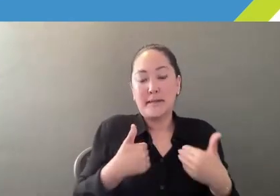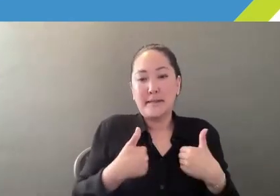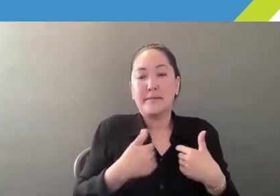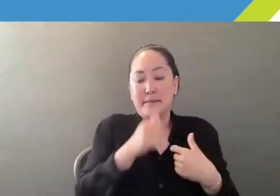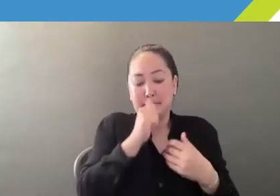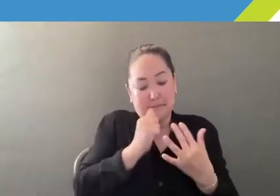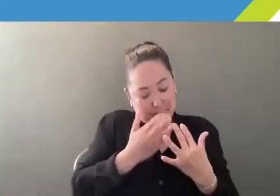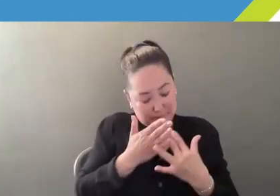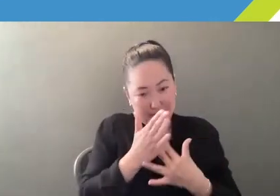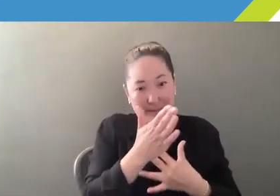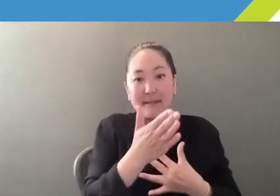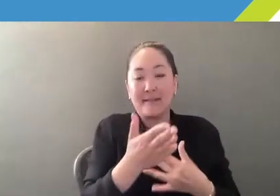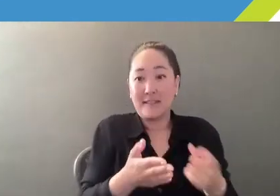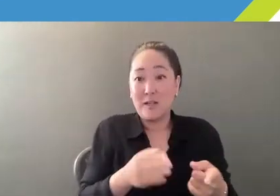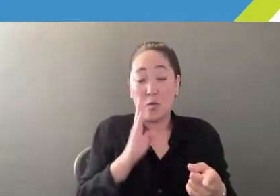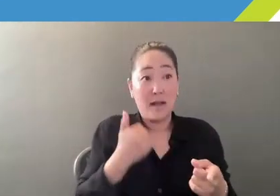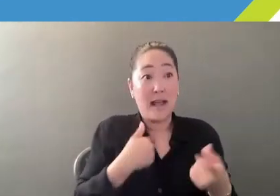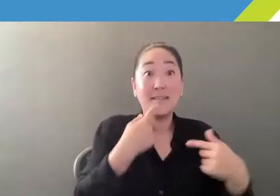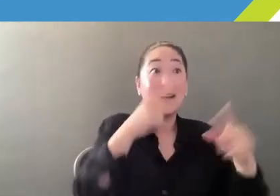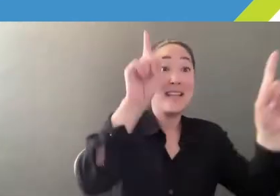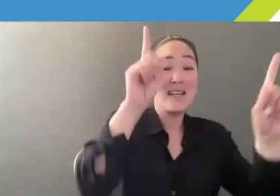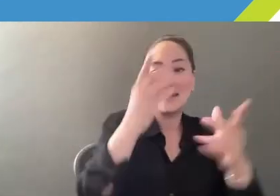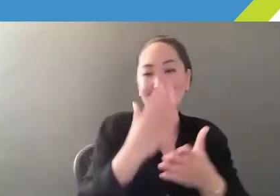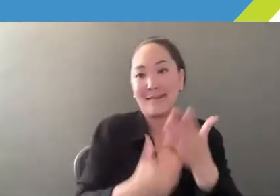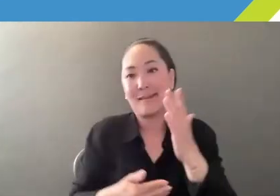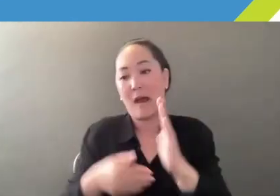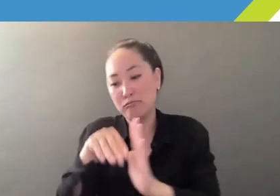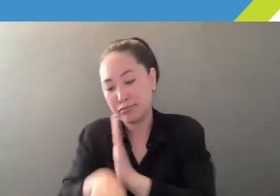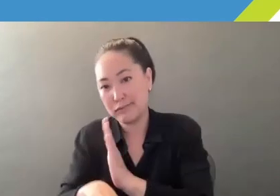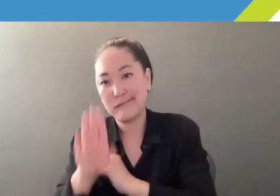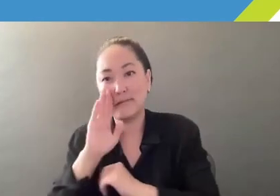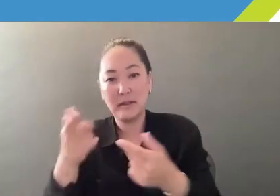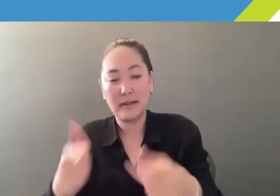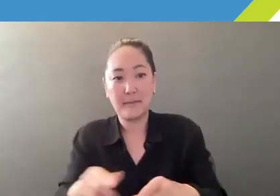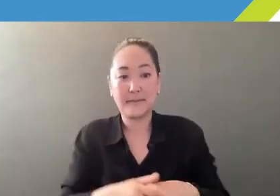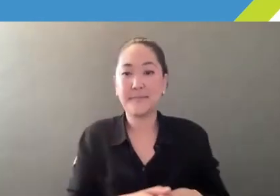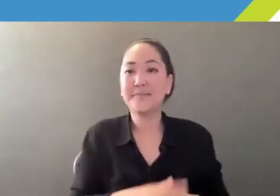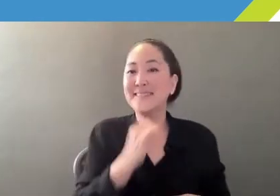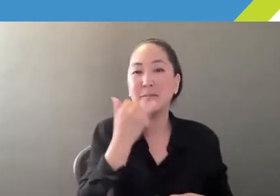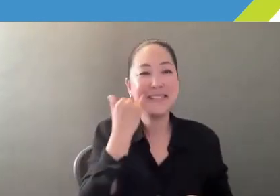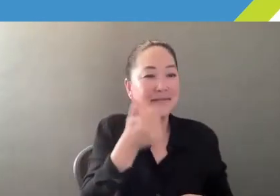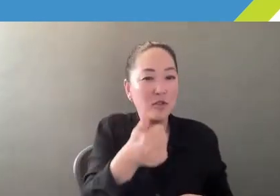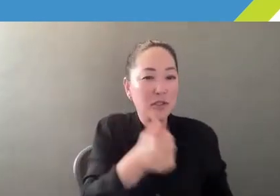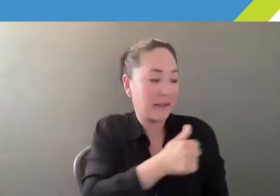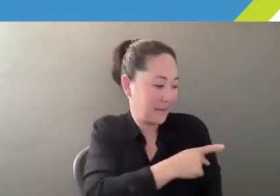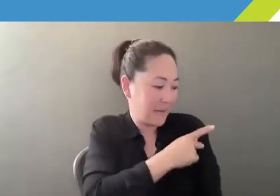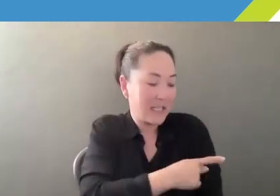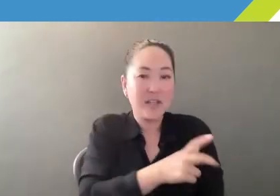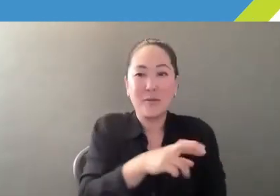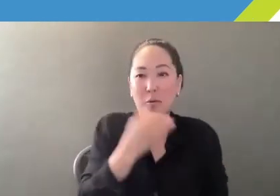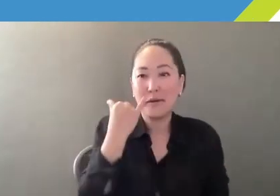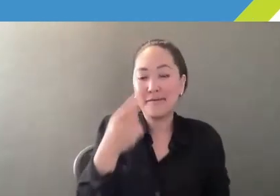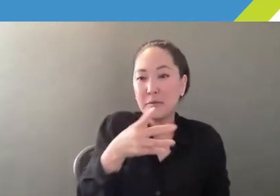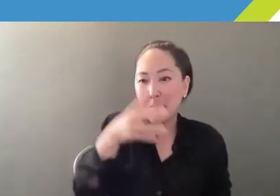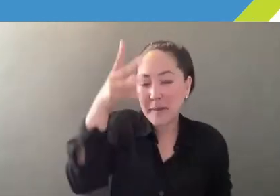at different stages in your career of having this disease, whether you're the patient or the parent, there will be highs and lows,